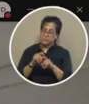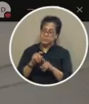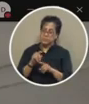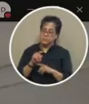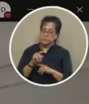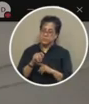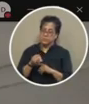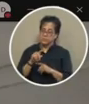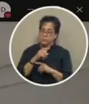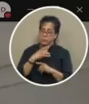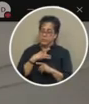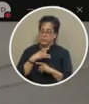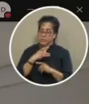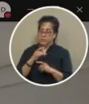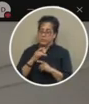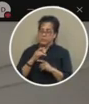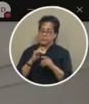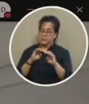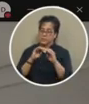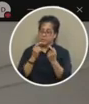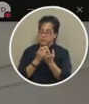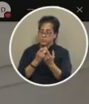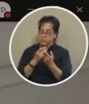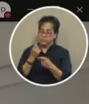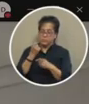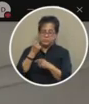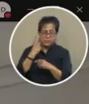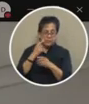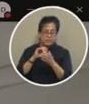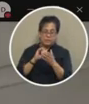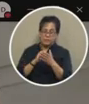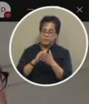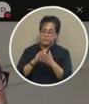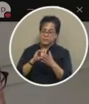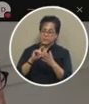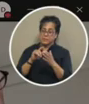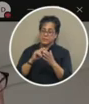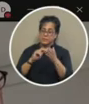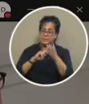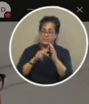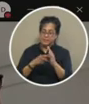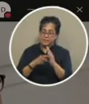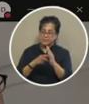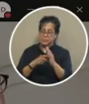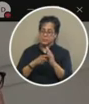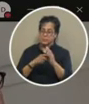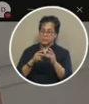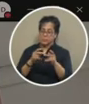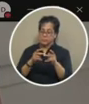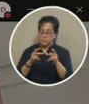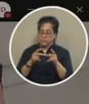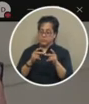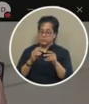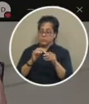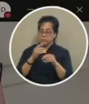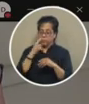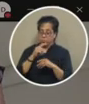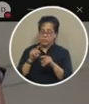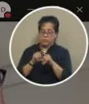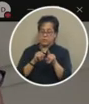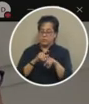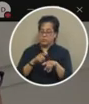I would like the council to understand, is it is intended to be in place for as long as the emergency